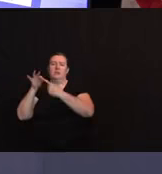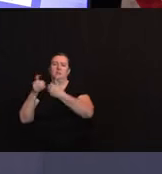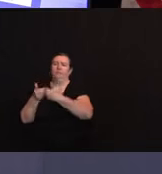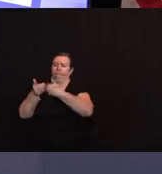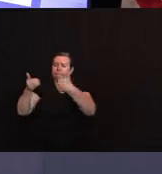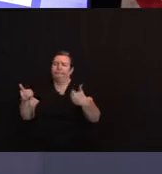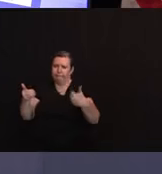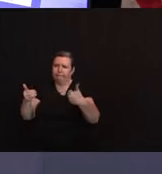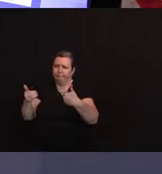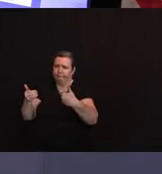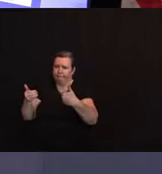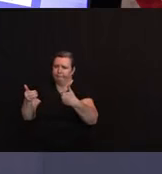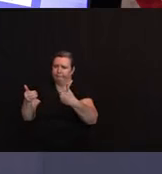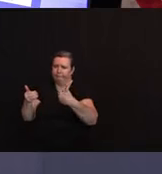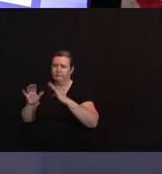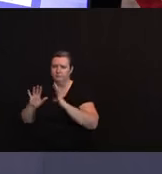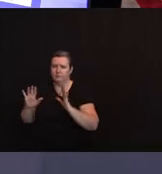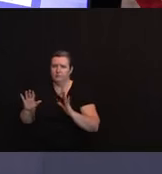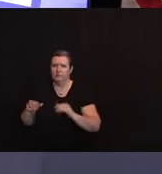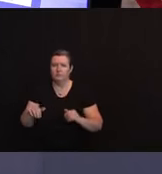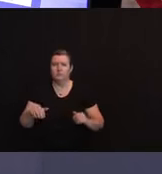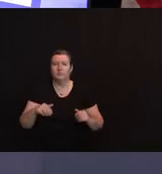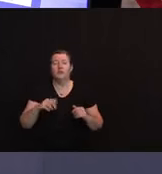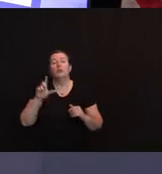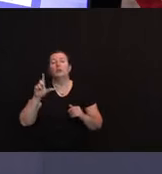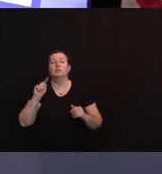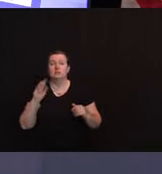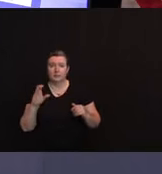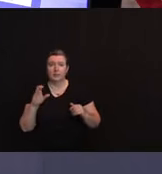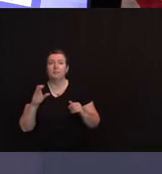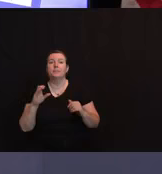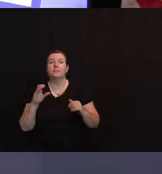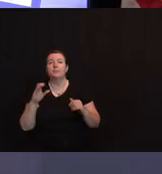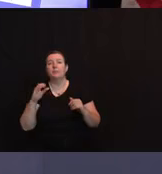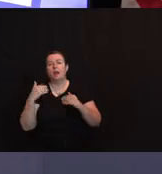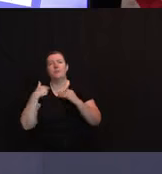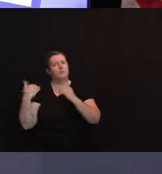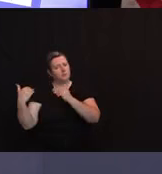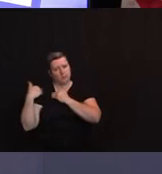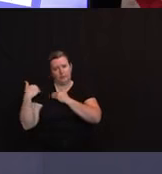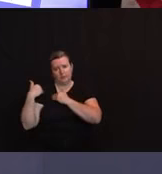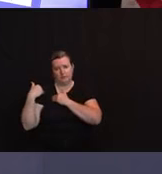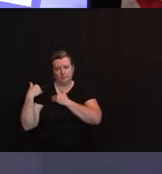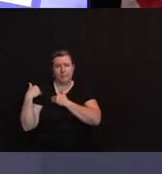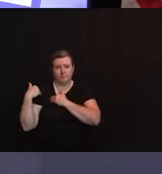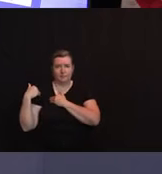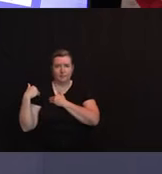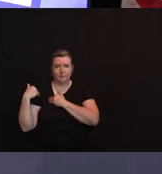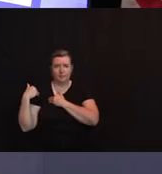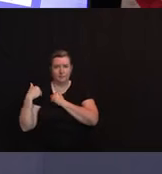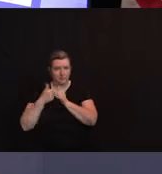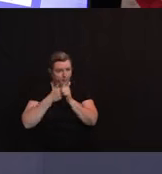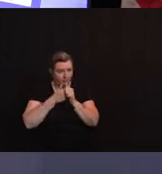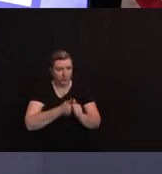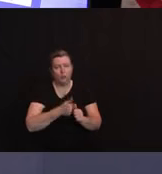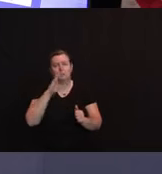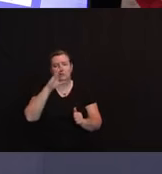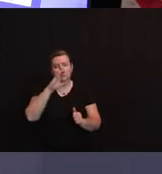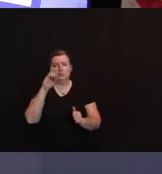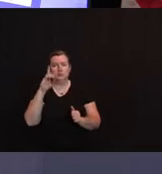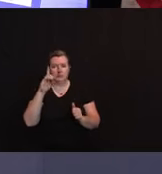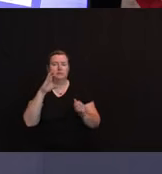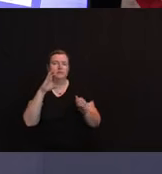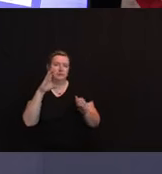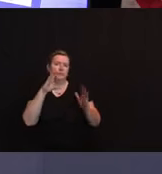have a responsibility to residents, their families, and staff to adhere to the CDC and DOH guidance